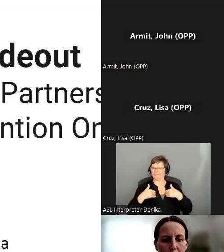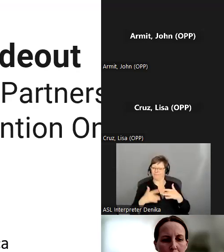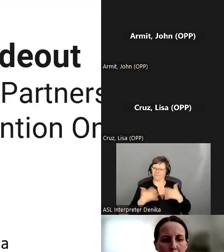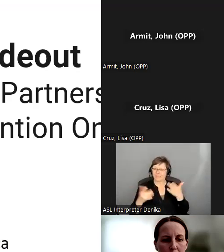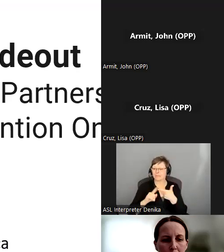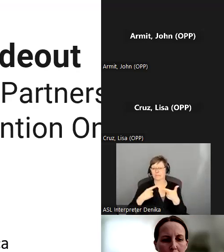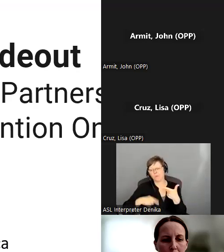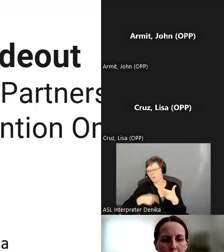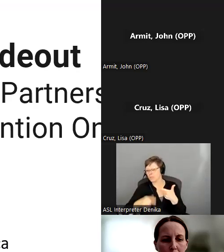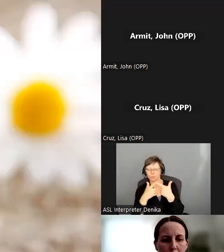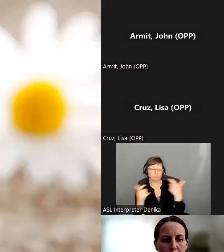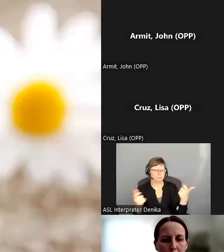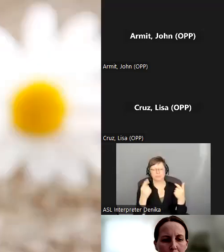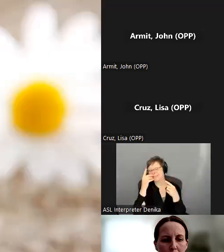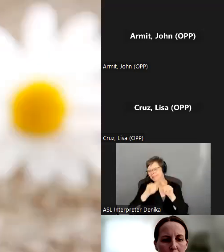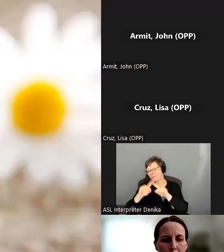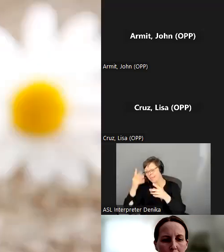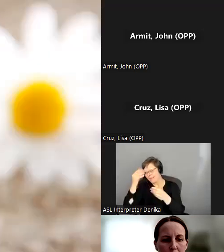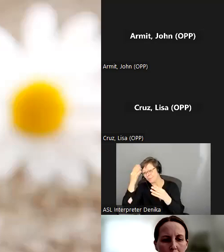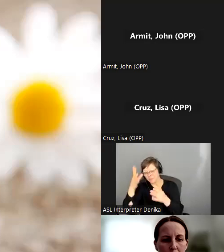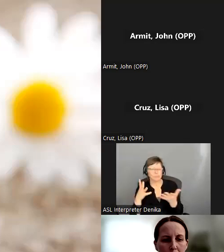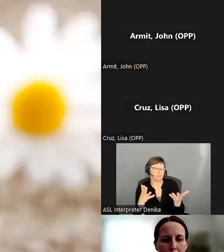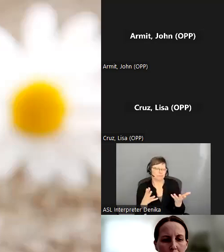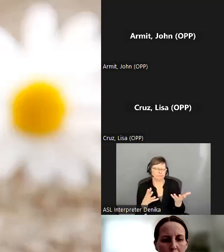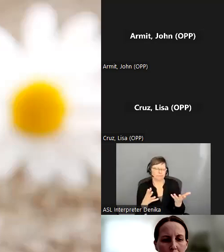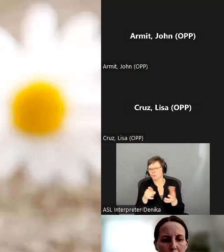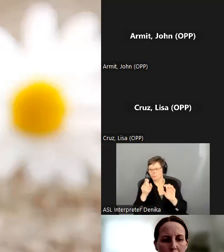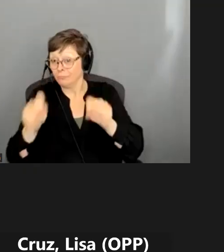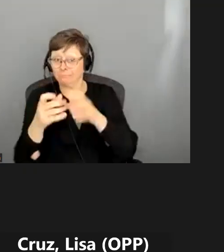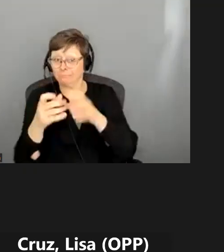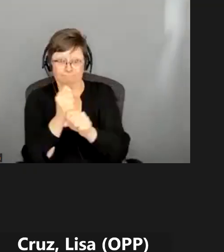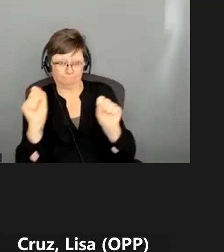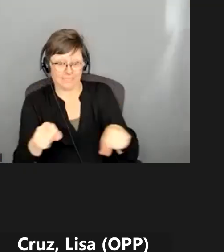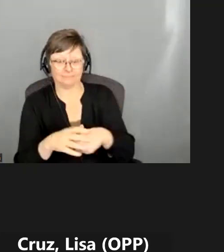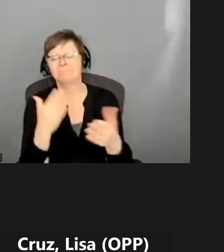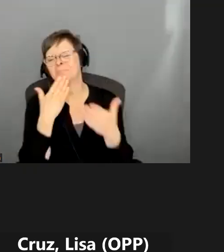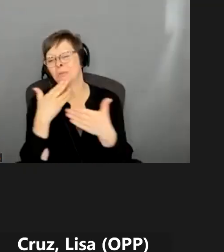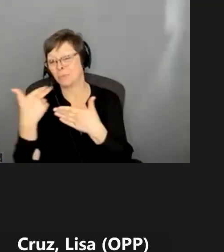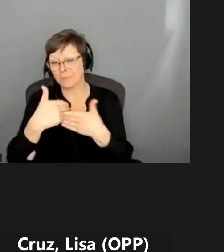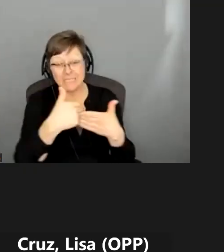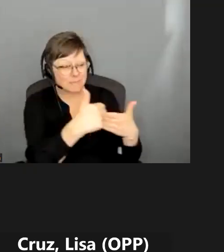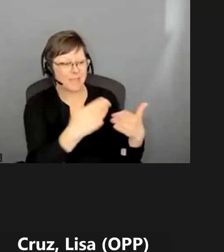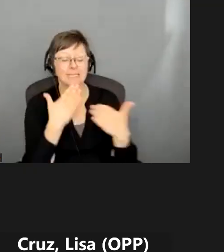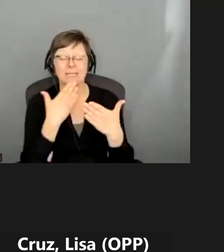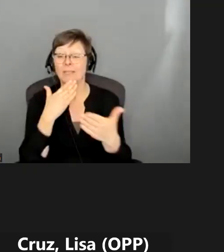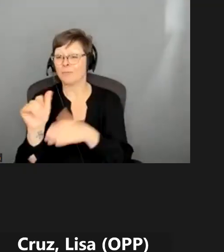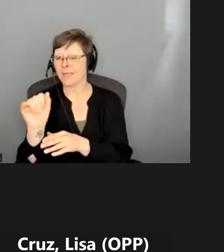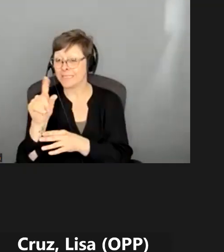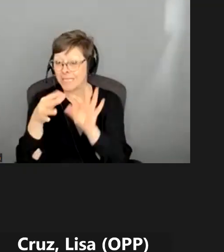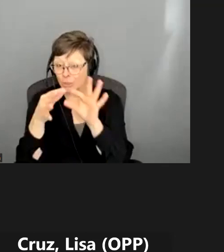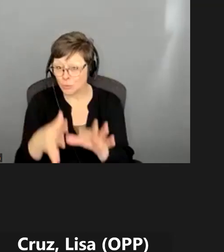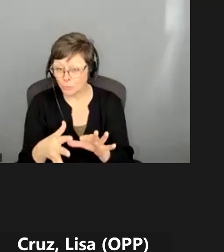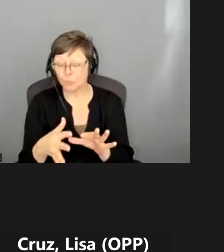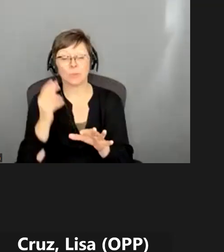etc. So thank you so much again for participating. Thank you all for our ASL for joining